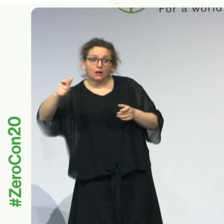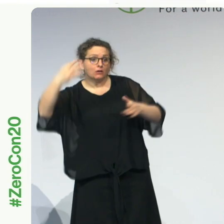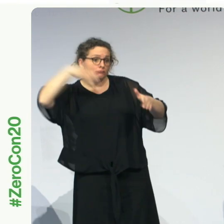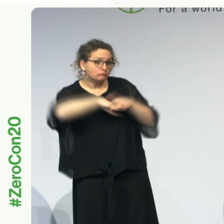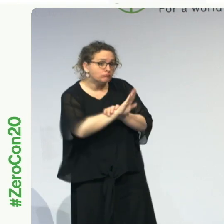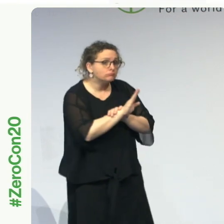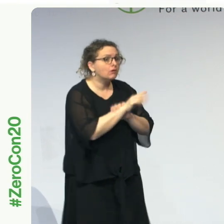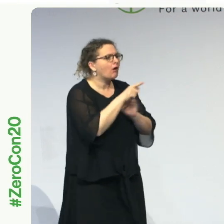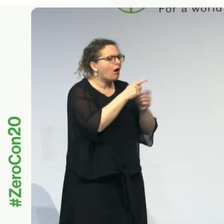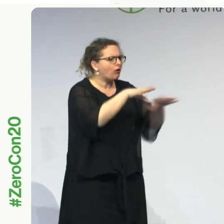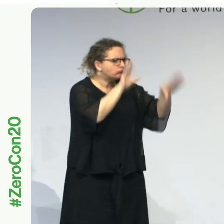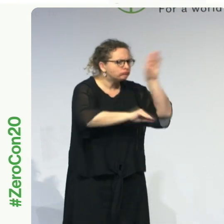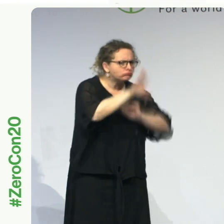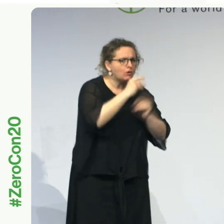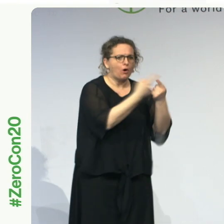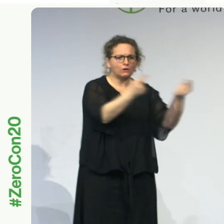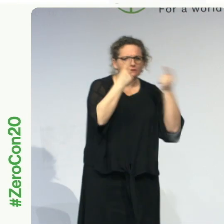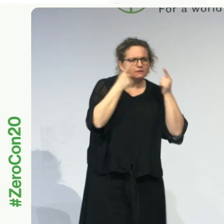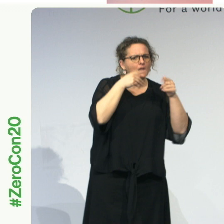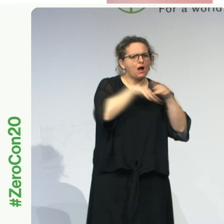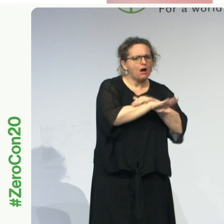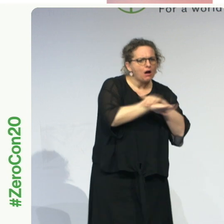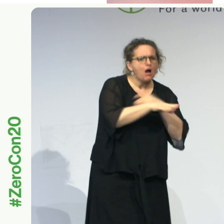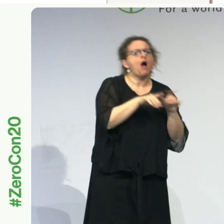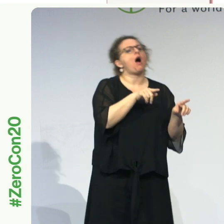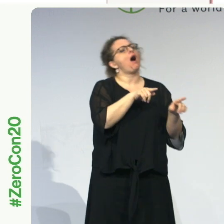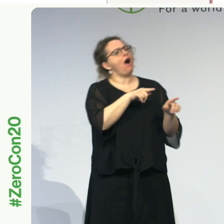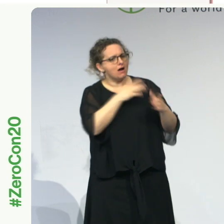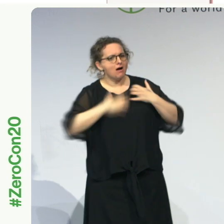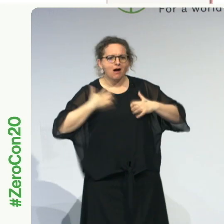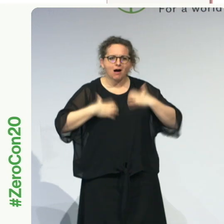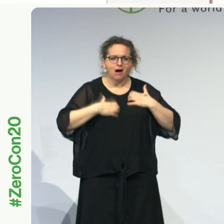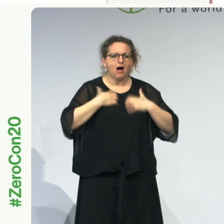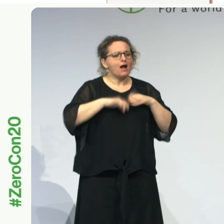design and how to apply accessibility in their particular profession.